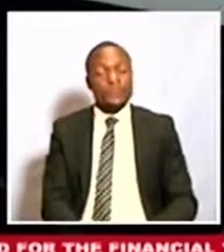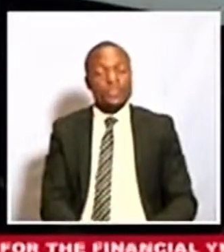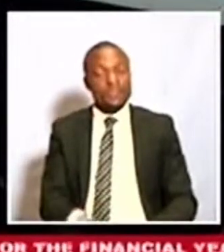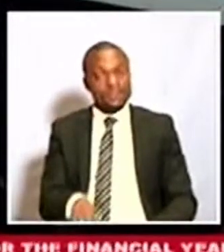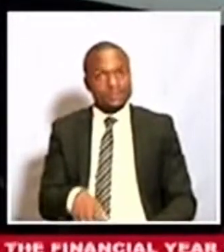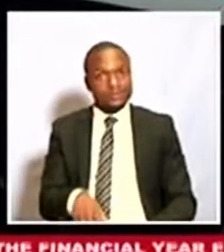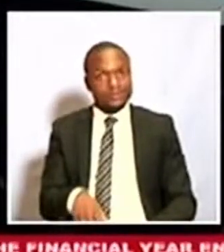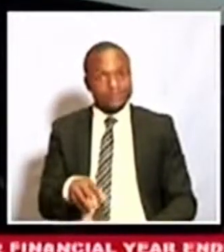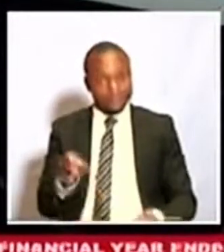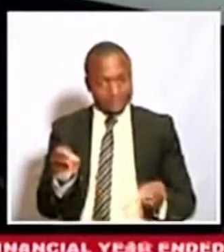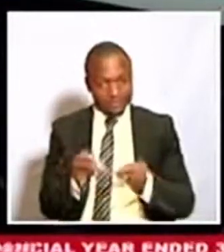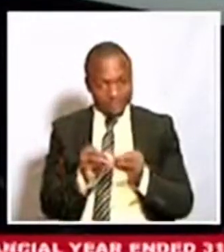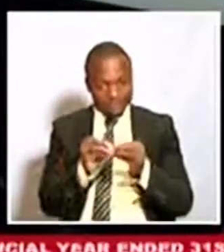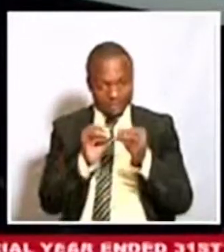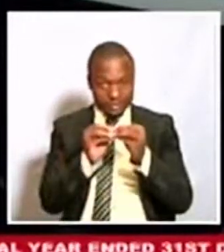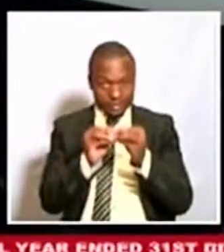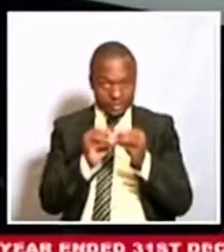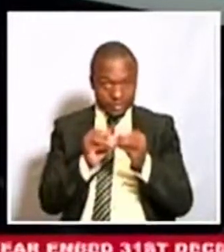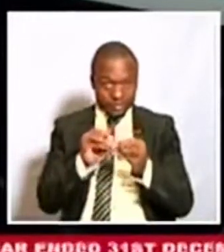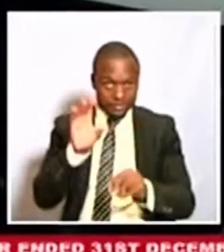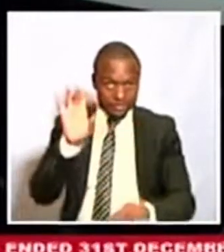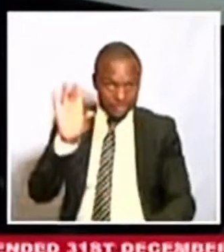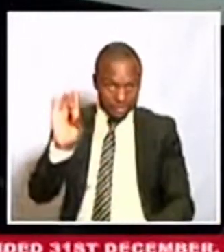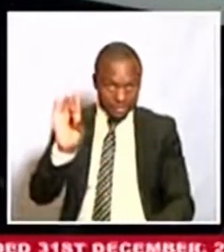further amounts totaling to